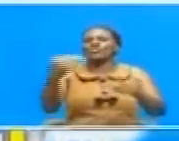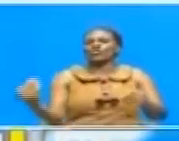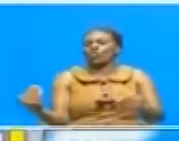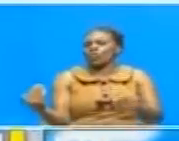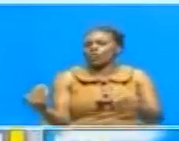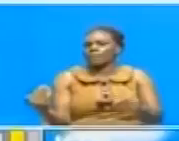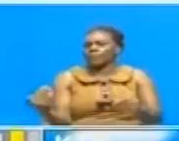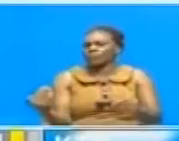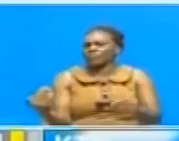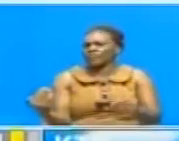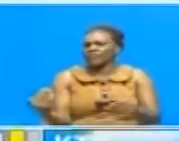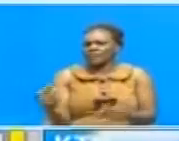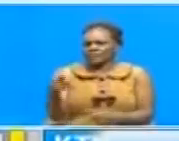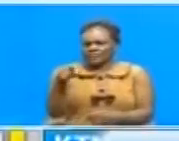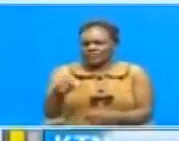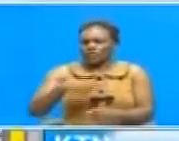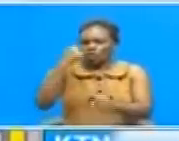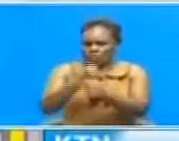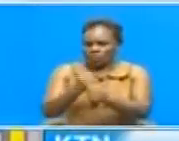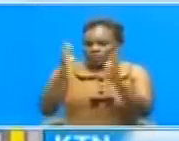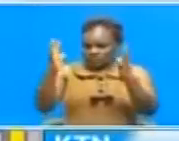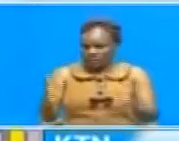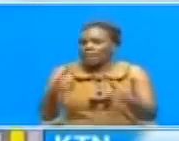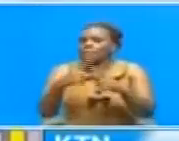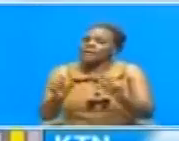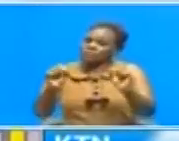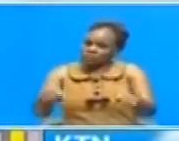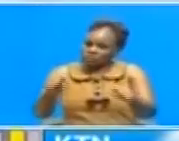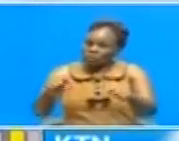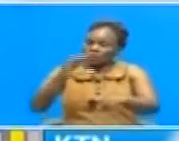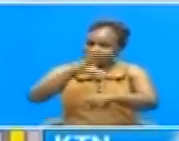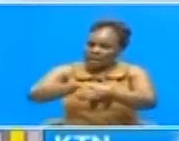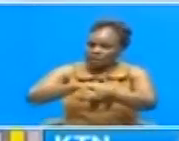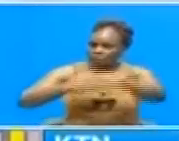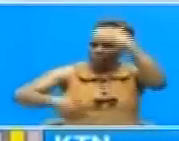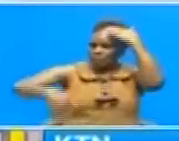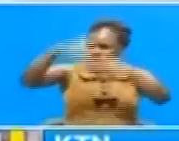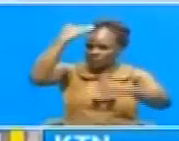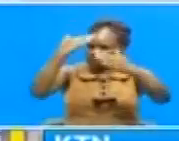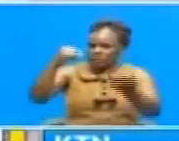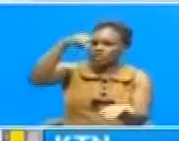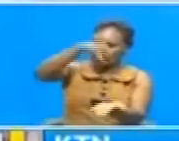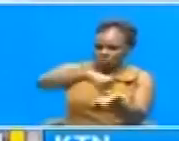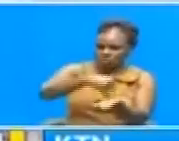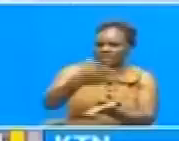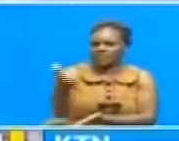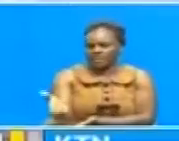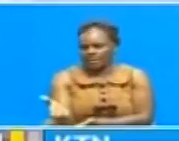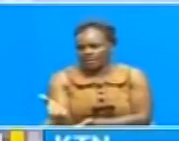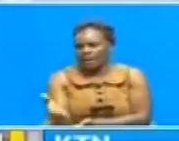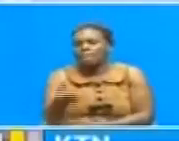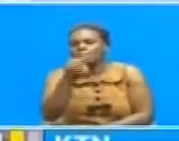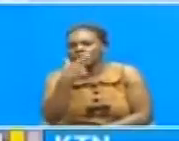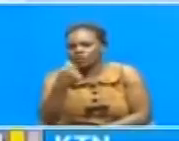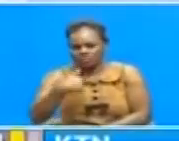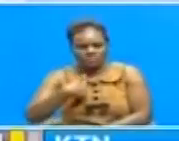So it is a big operation, but can we get more professionals coming involved in the The medics